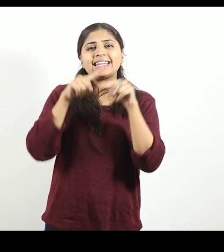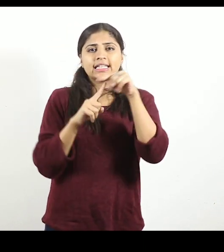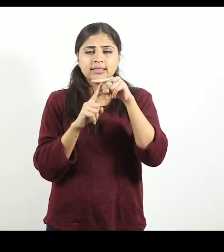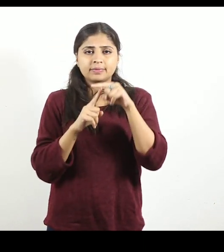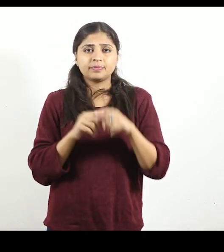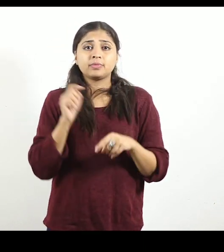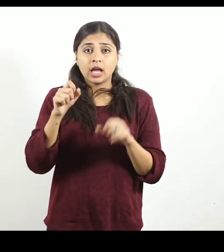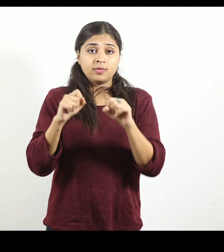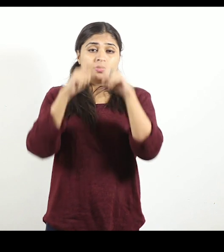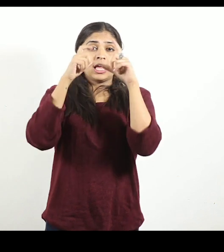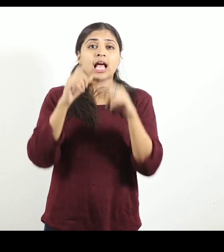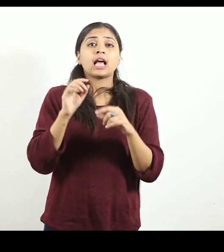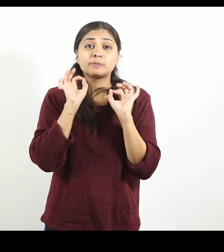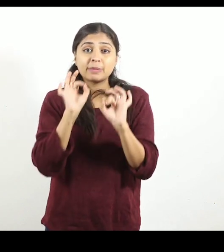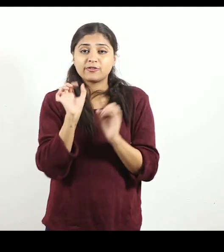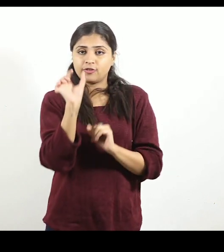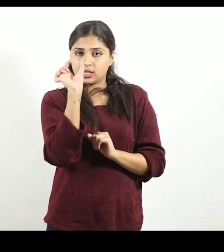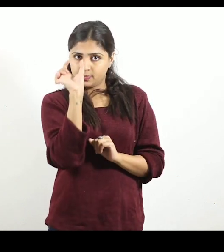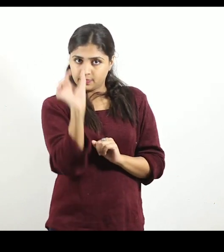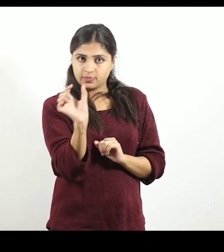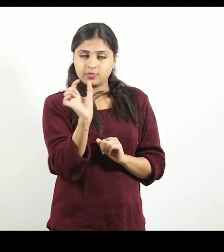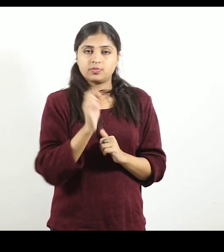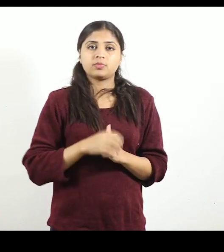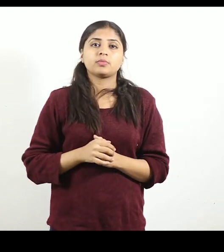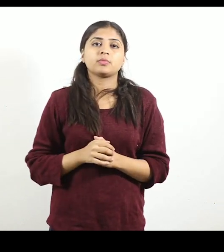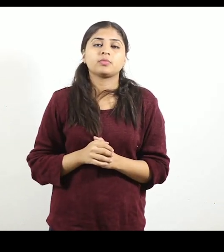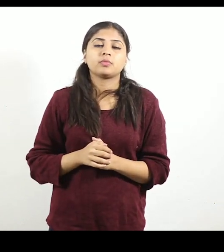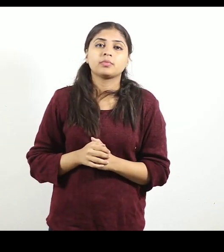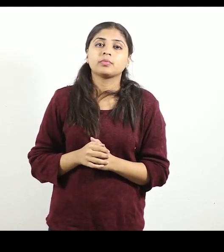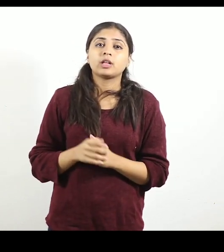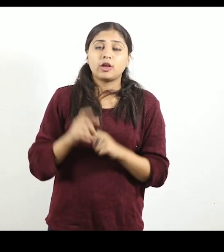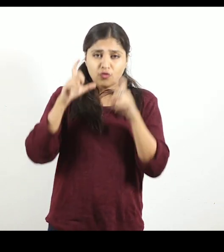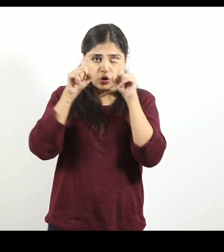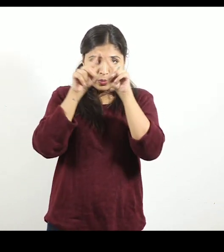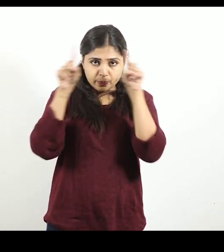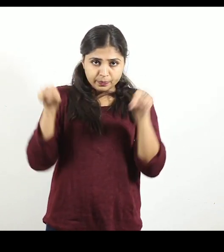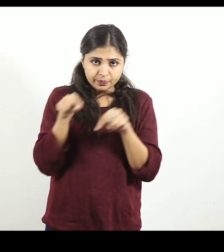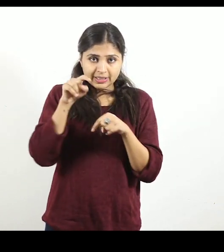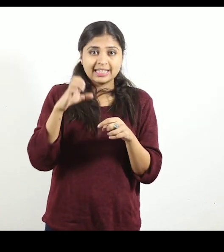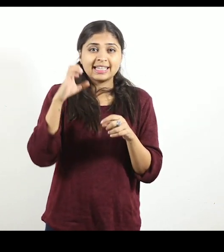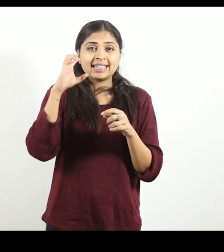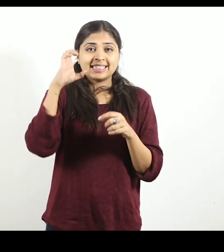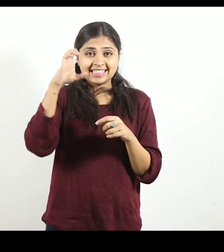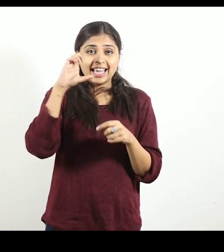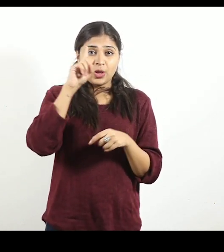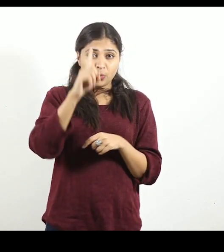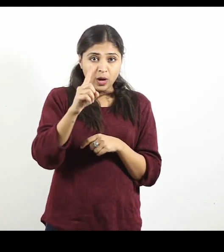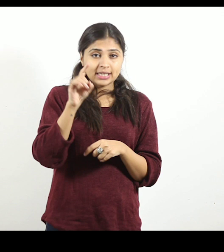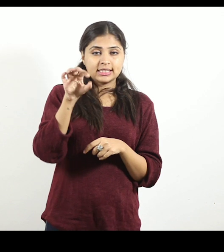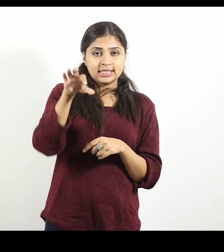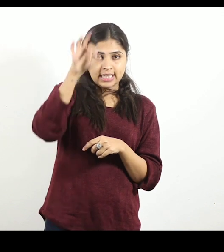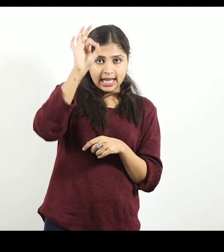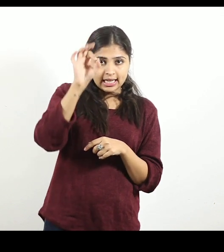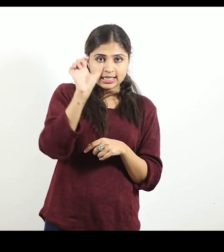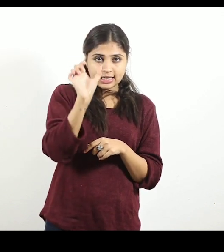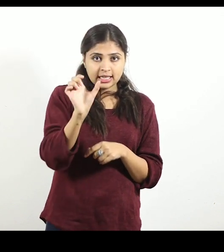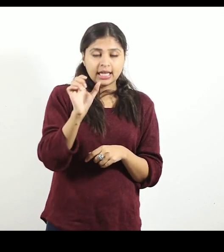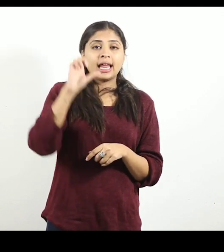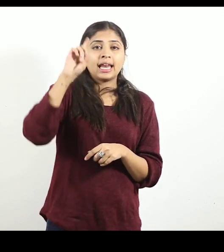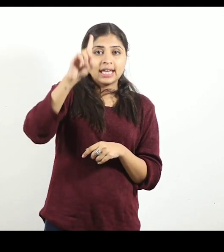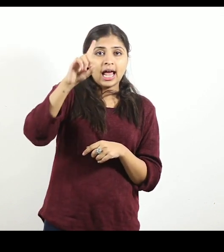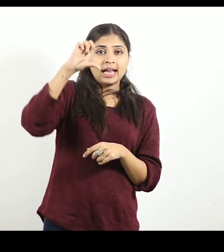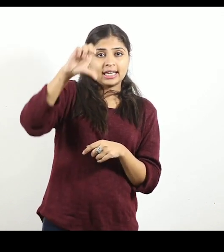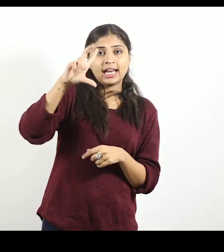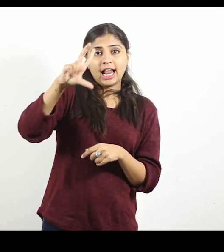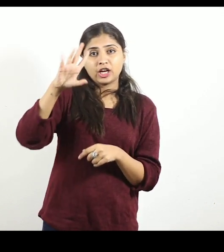appear in a specific cell. In the insert below, cell C1 is selected and 1984 is entered